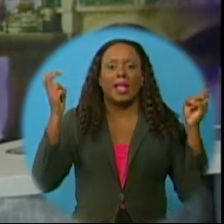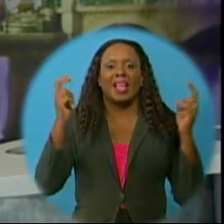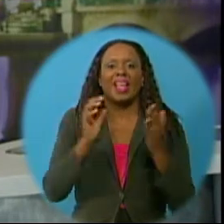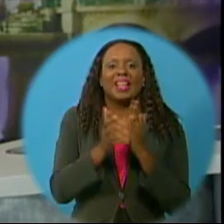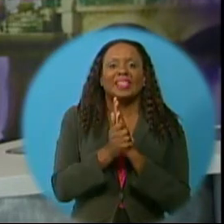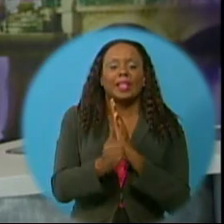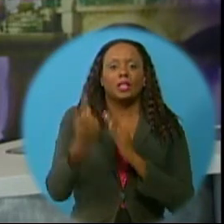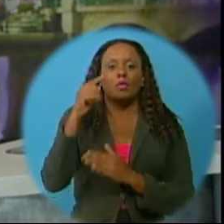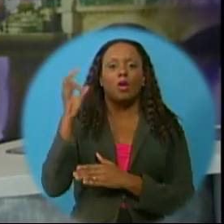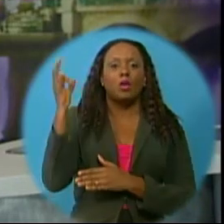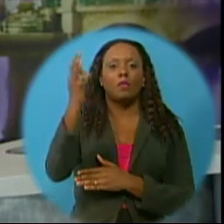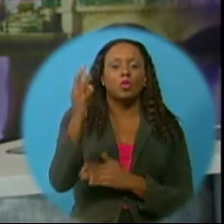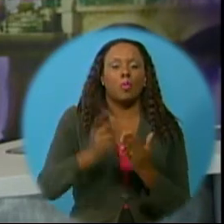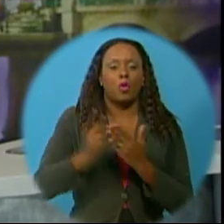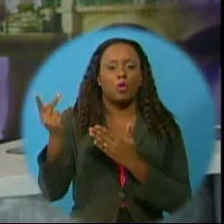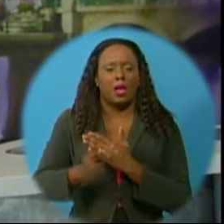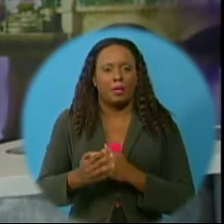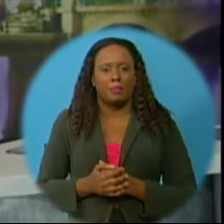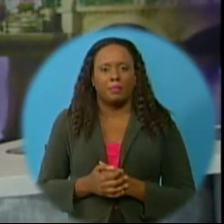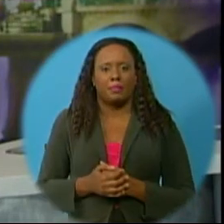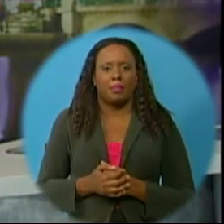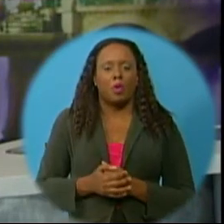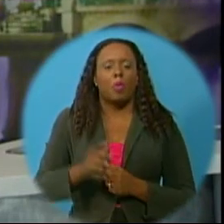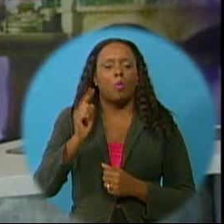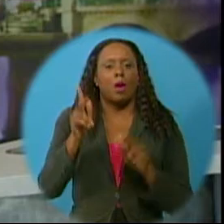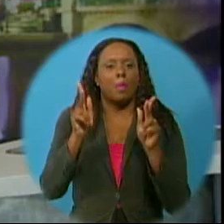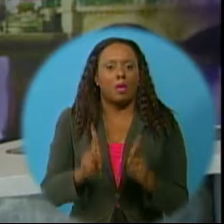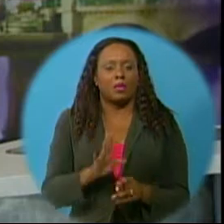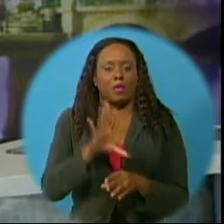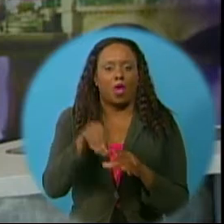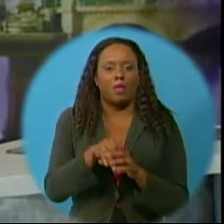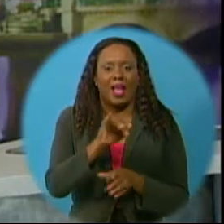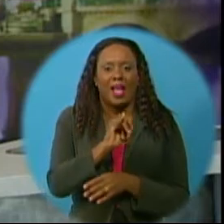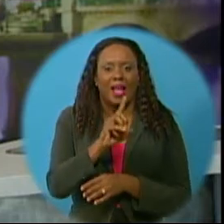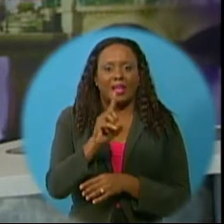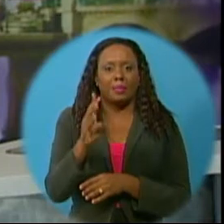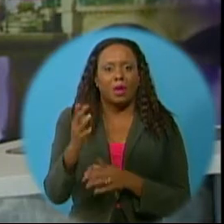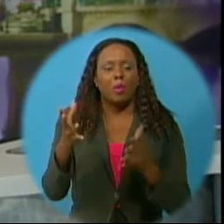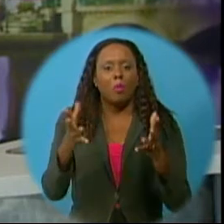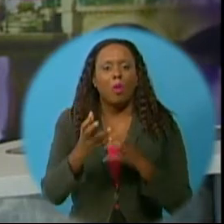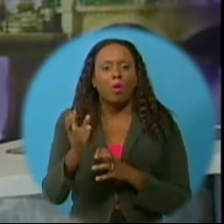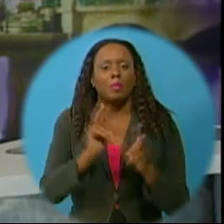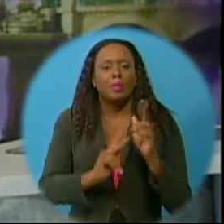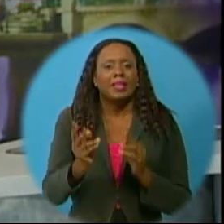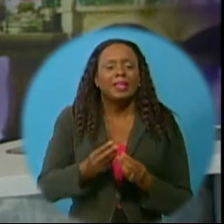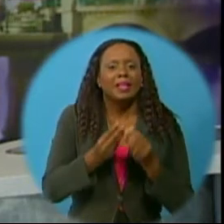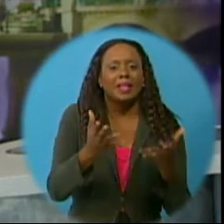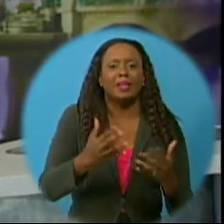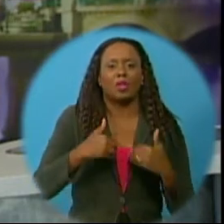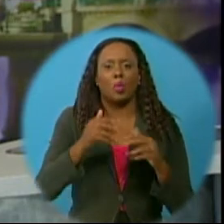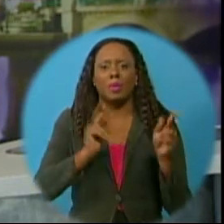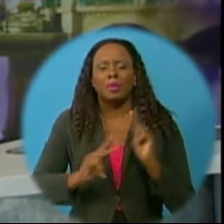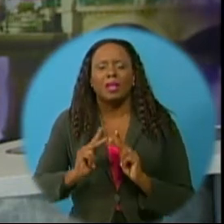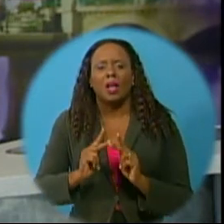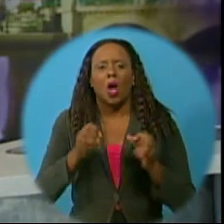for the Future program, a top IDB official has appealed to the local private sector to give young people a chance to get their